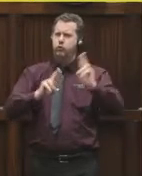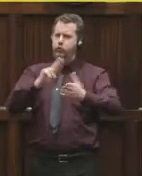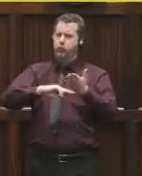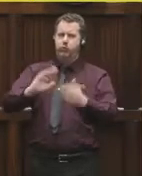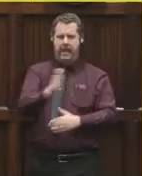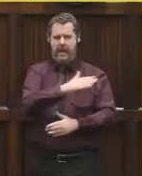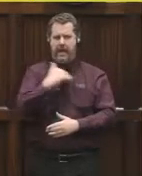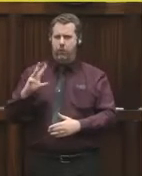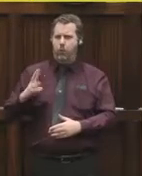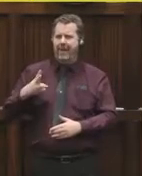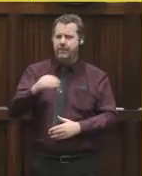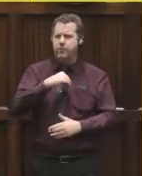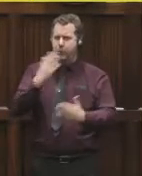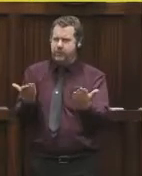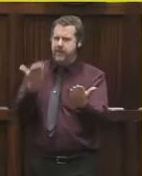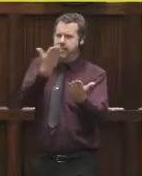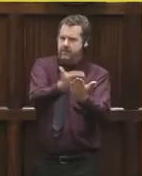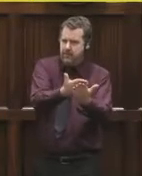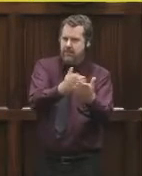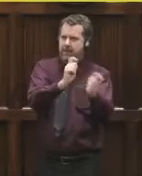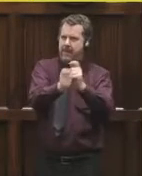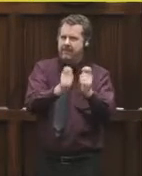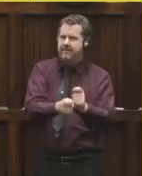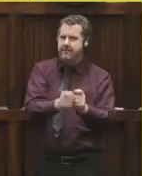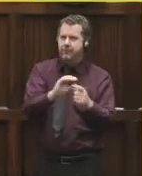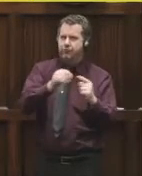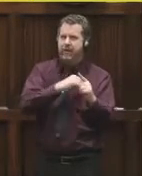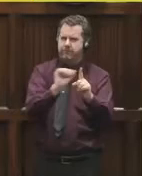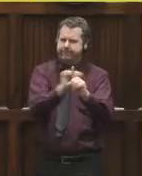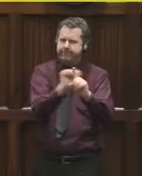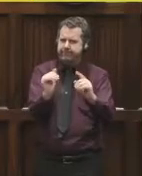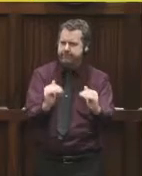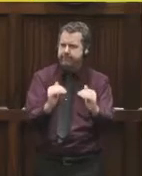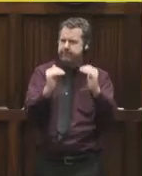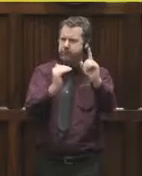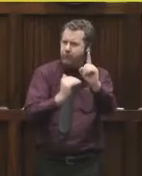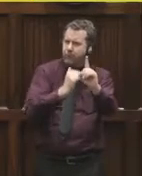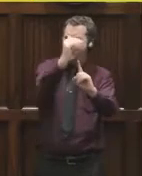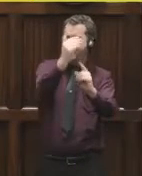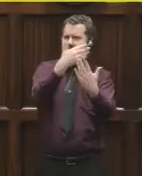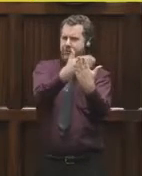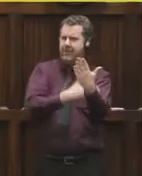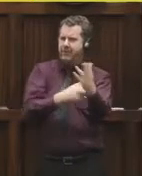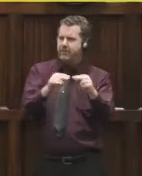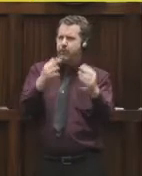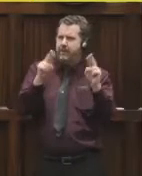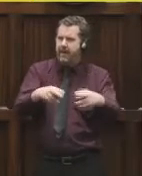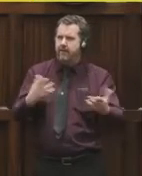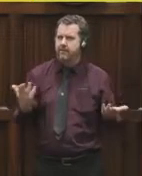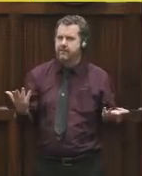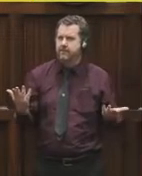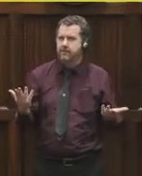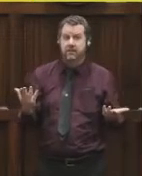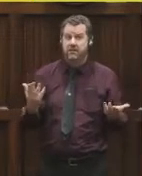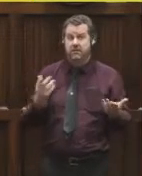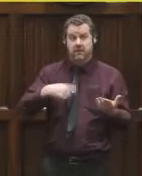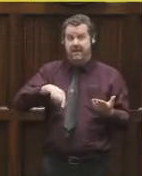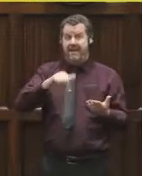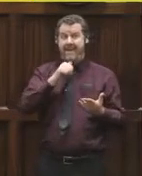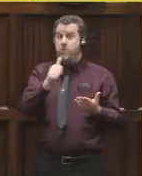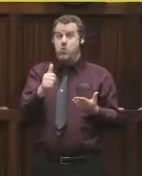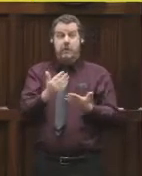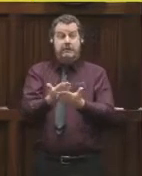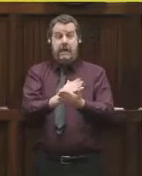have to table amendments to try and improve legislation if we think that we can do that. And there was never any doubt that the tabling of